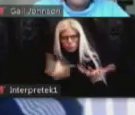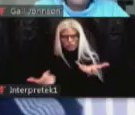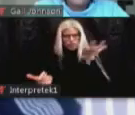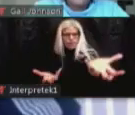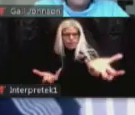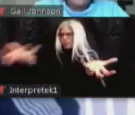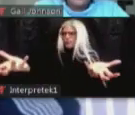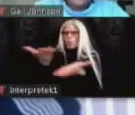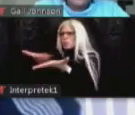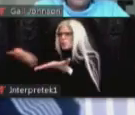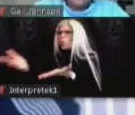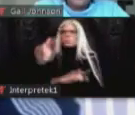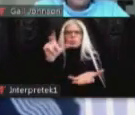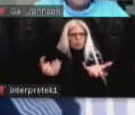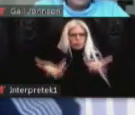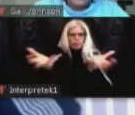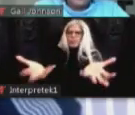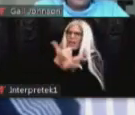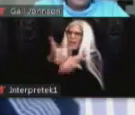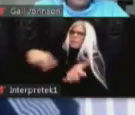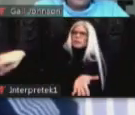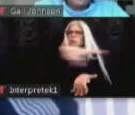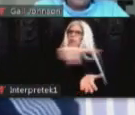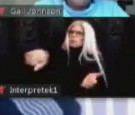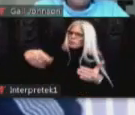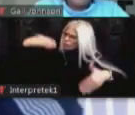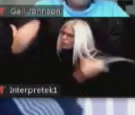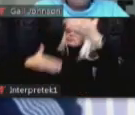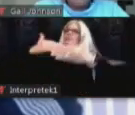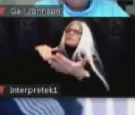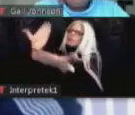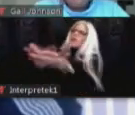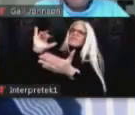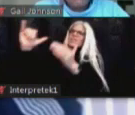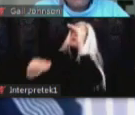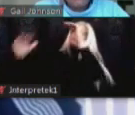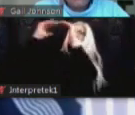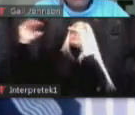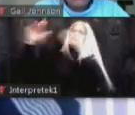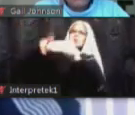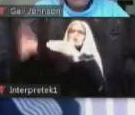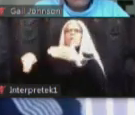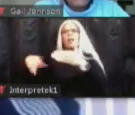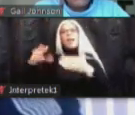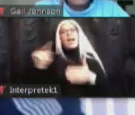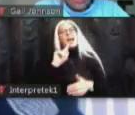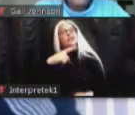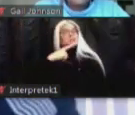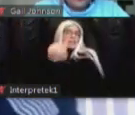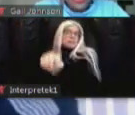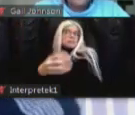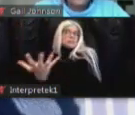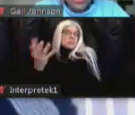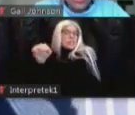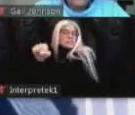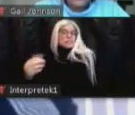them to really reach those outcomes that they're looking for. And so the answer is yes and yes.